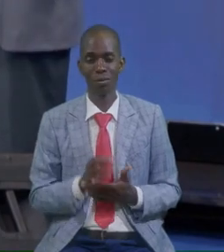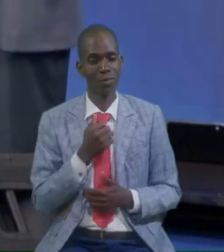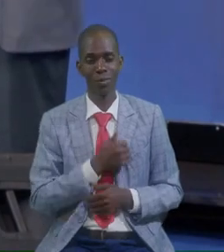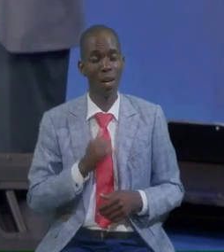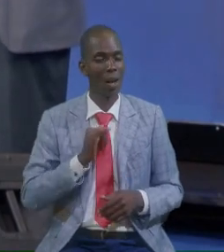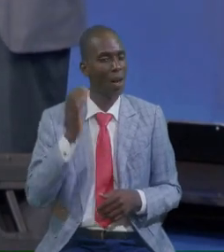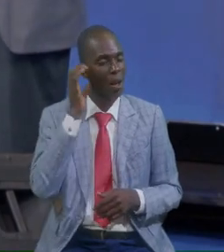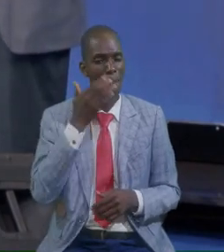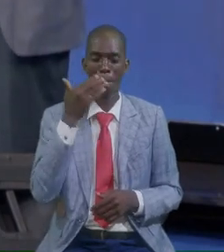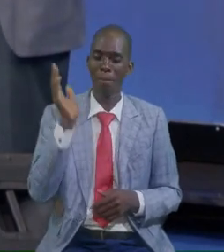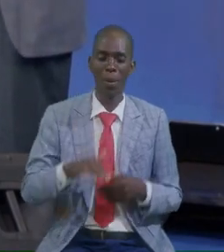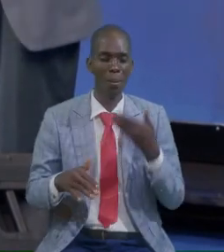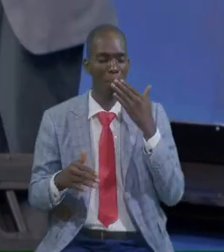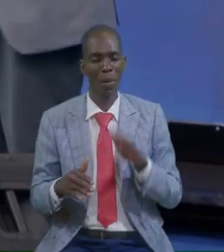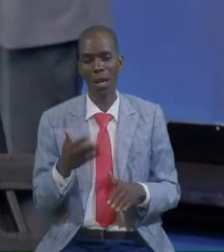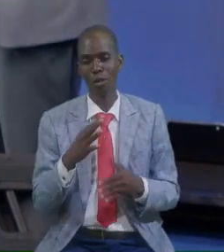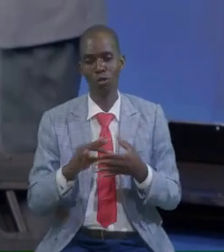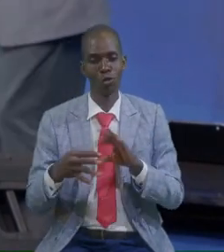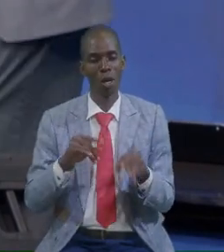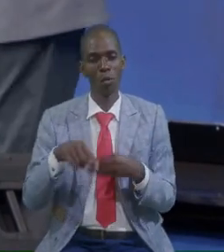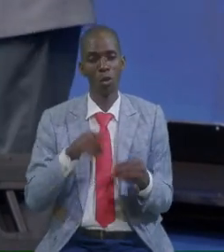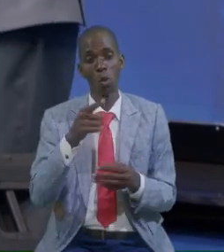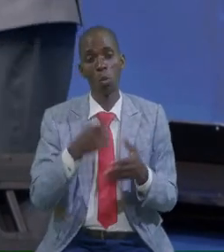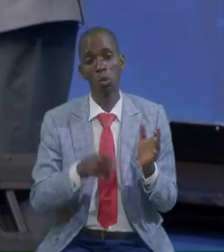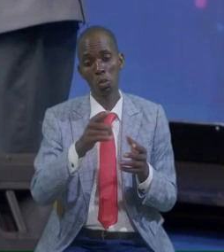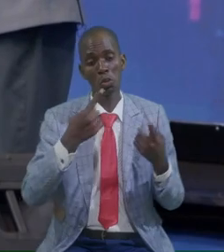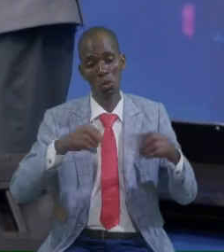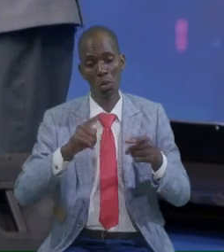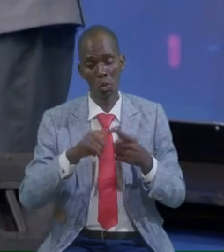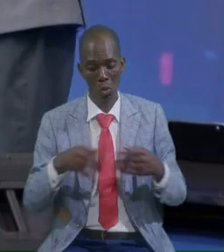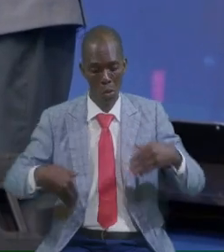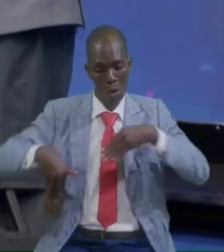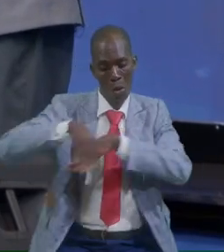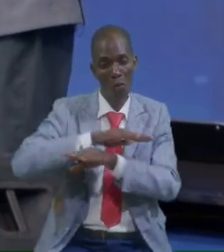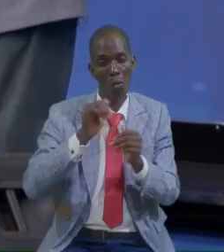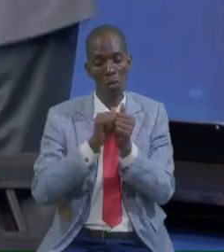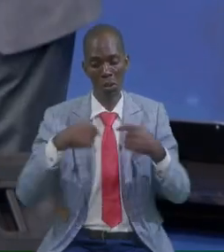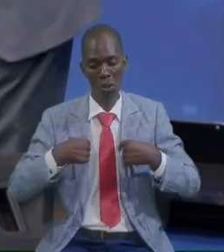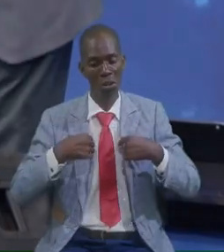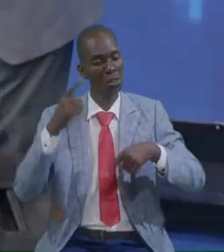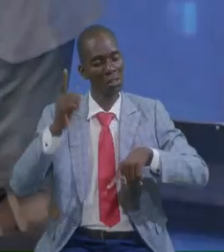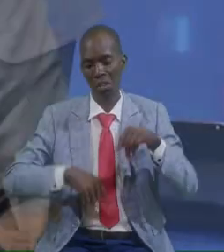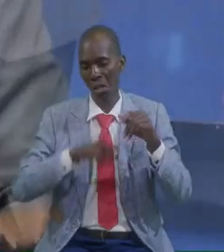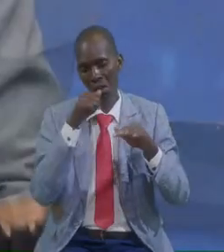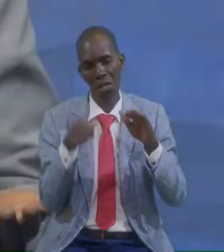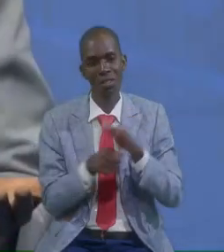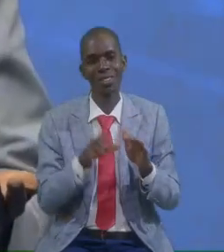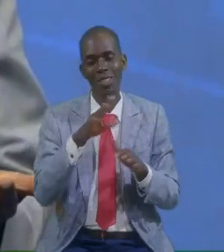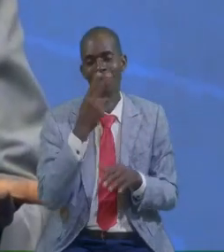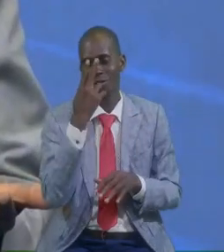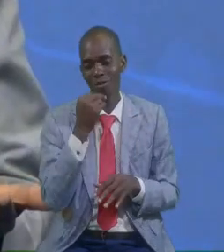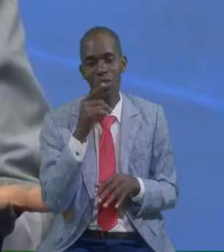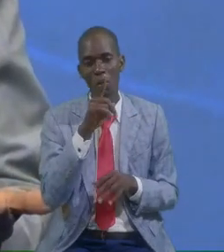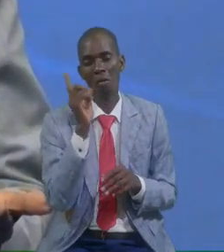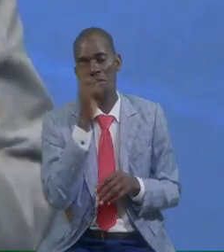you are trying to cover, you cannot cover. Your clothes cannot cover. Your smile cannot